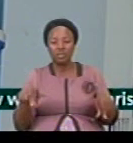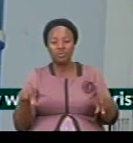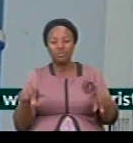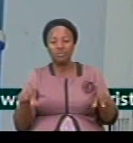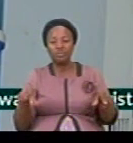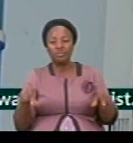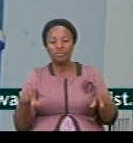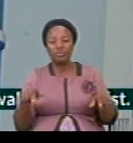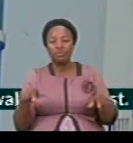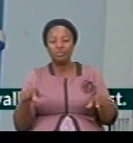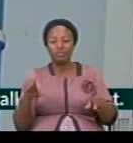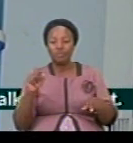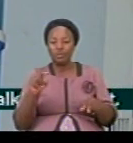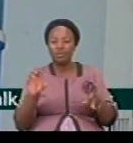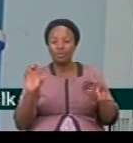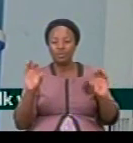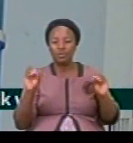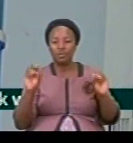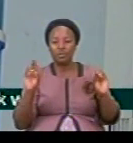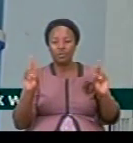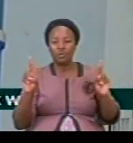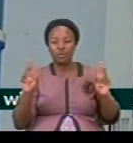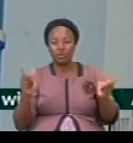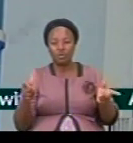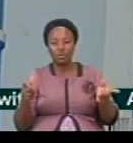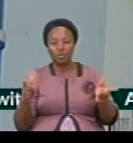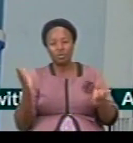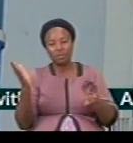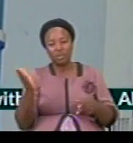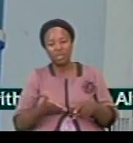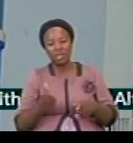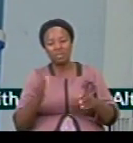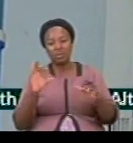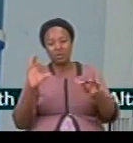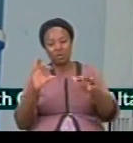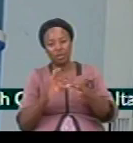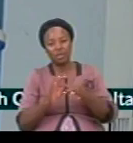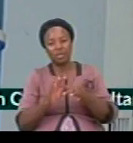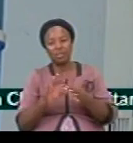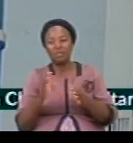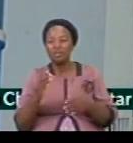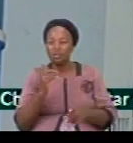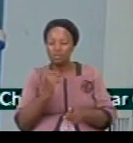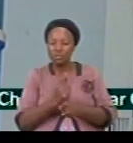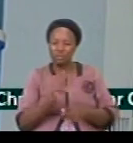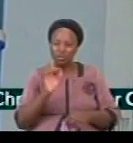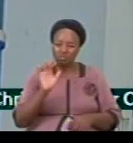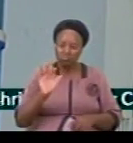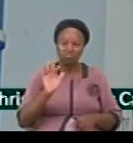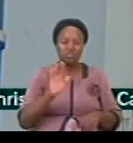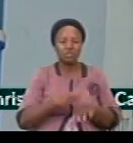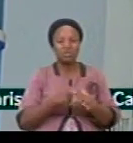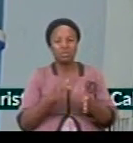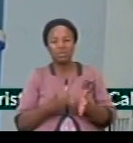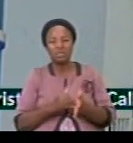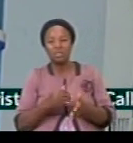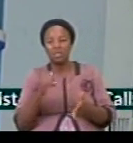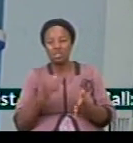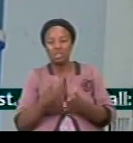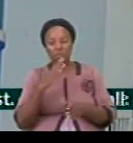just click on it it will open up a form unto you then complete the